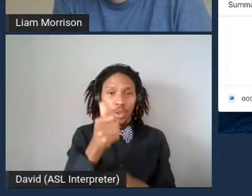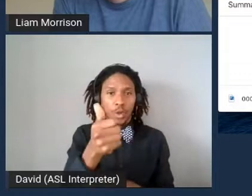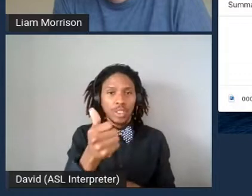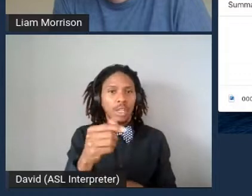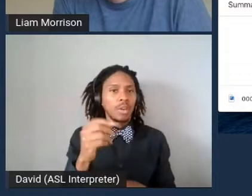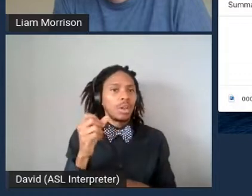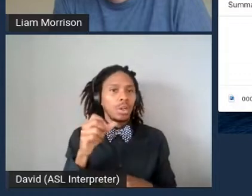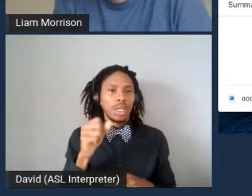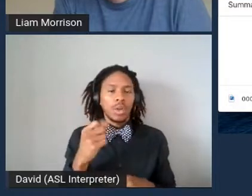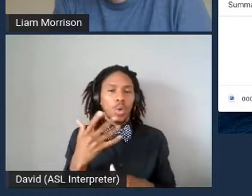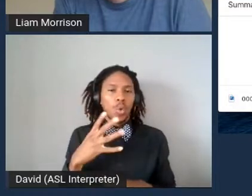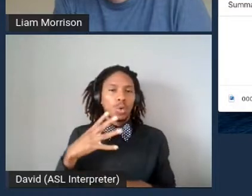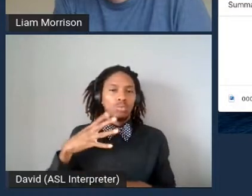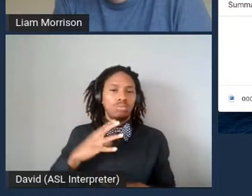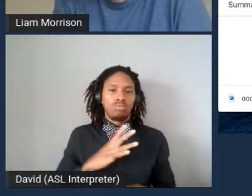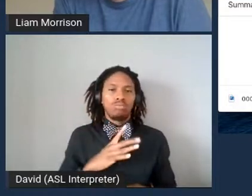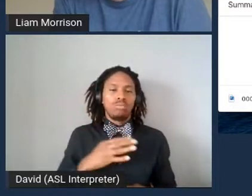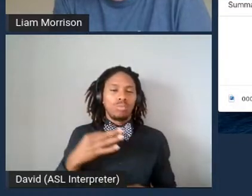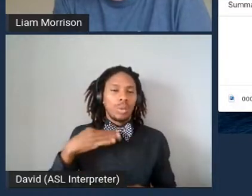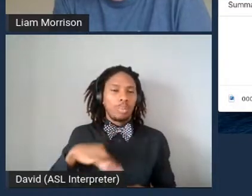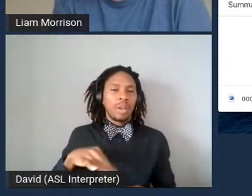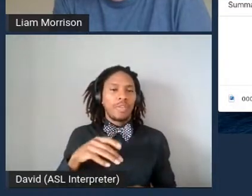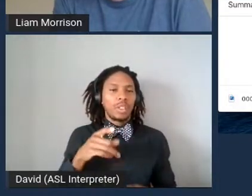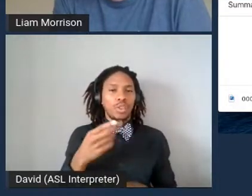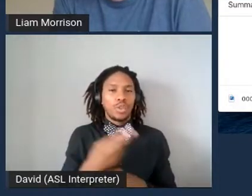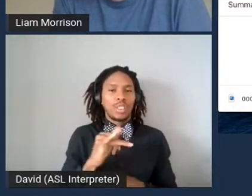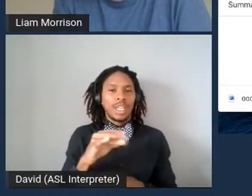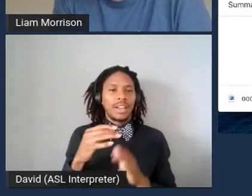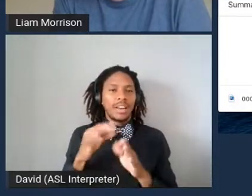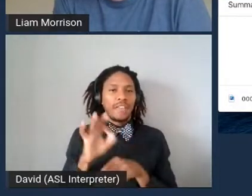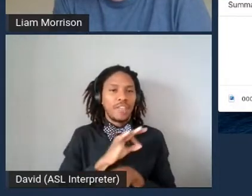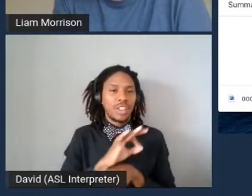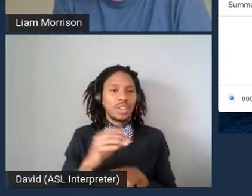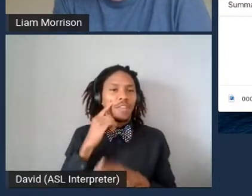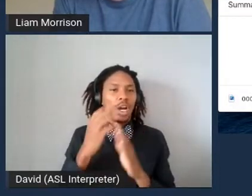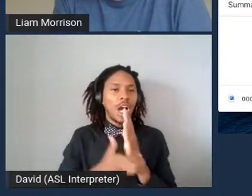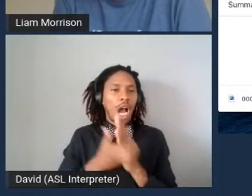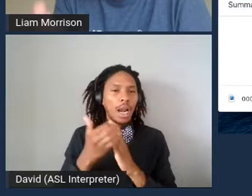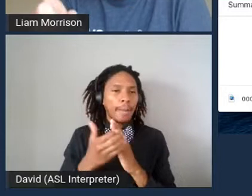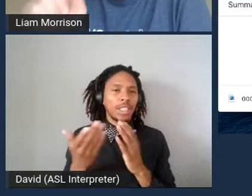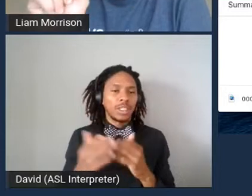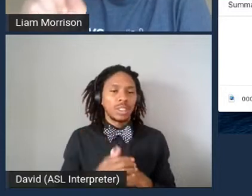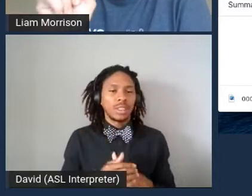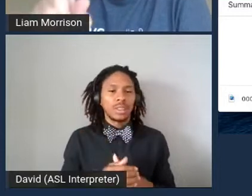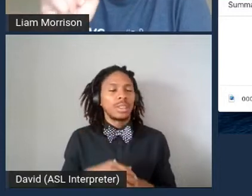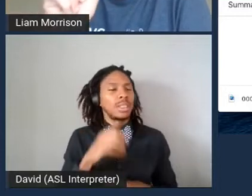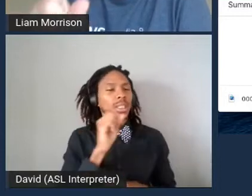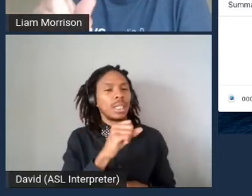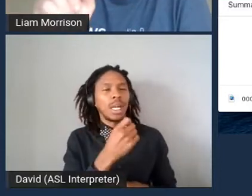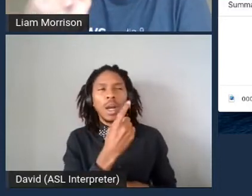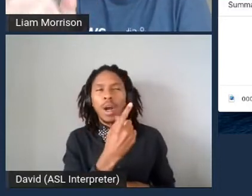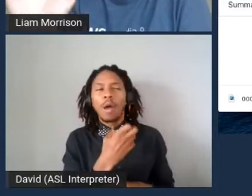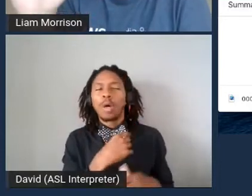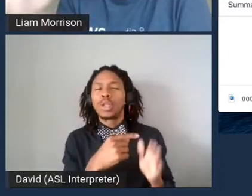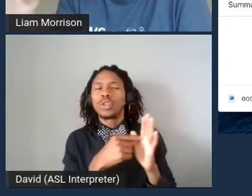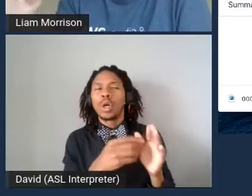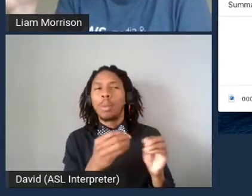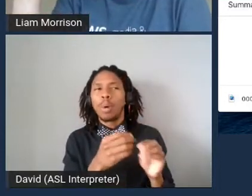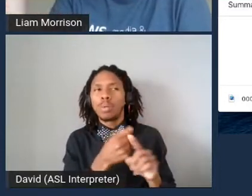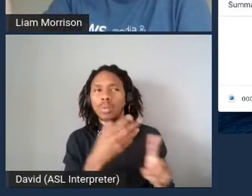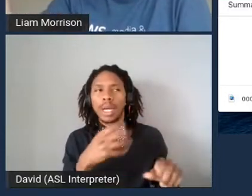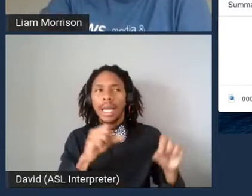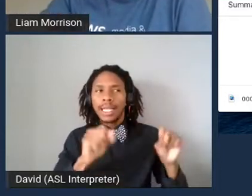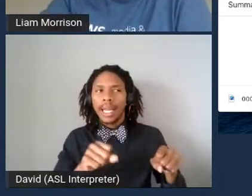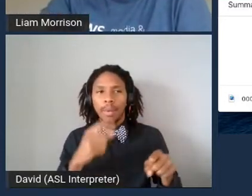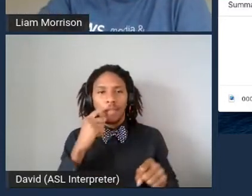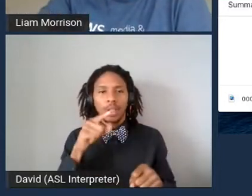very, very useful feature, just for automation purposes. Absolutely, but I wanted to show more capabilities